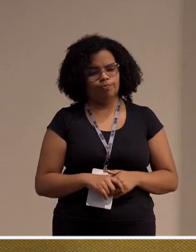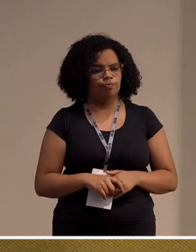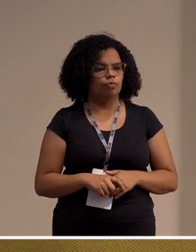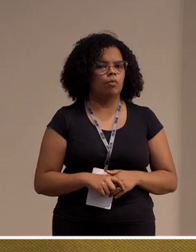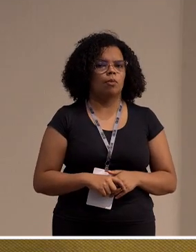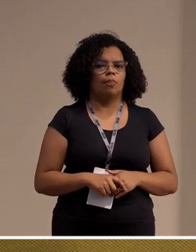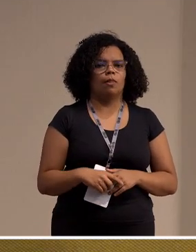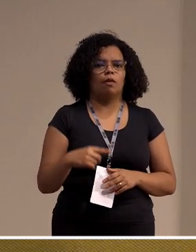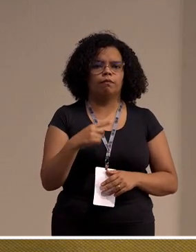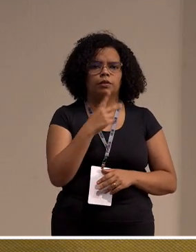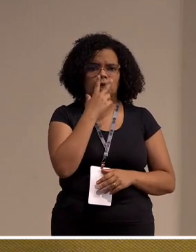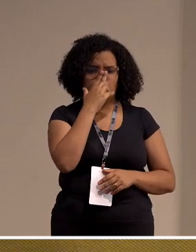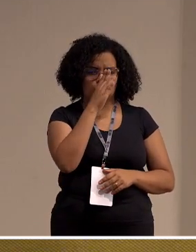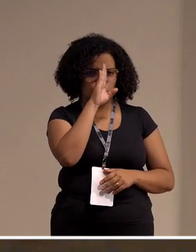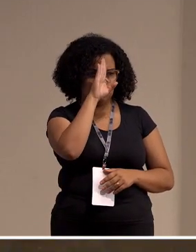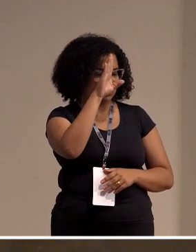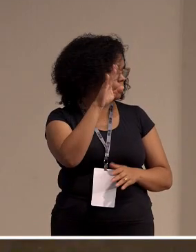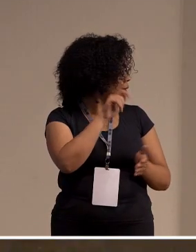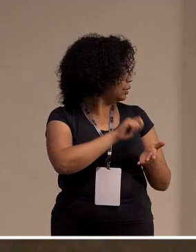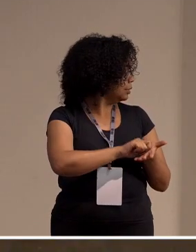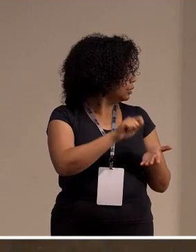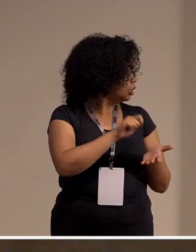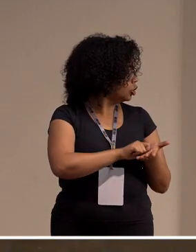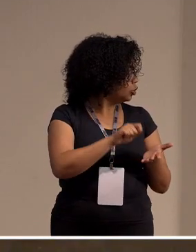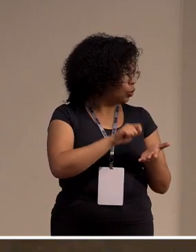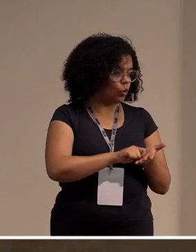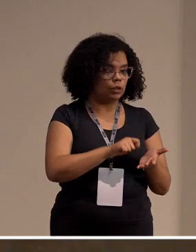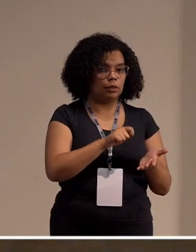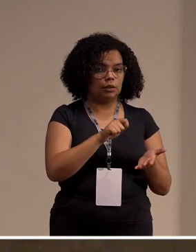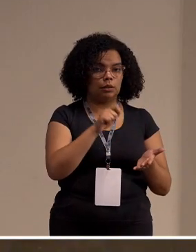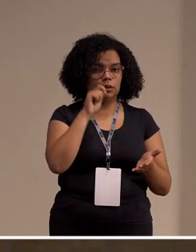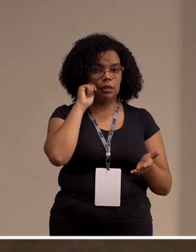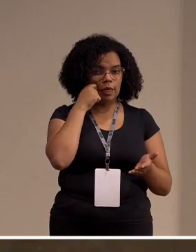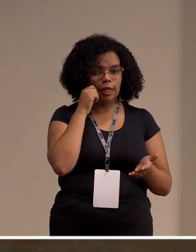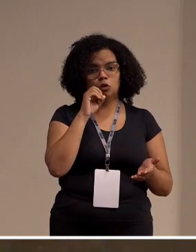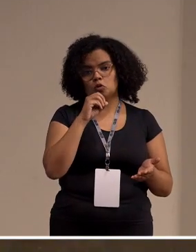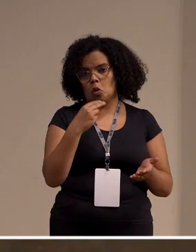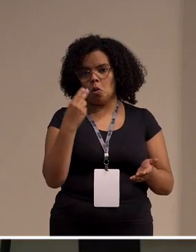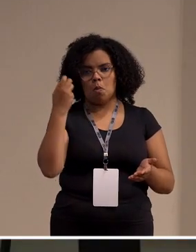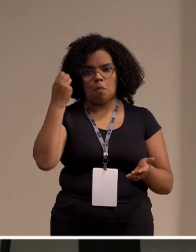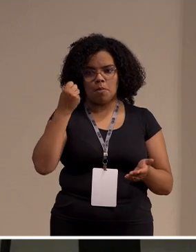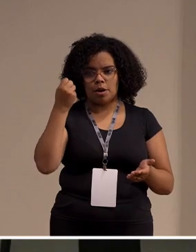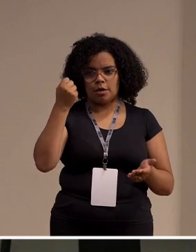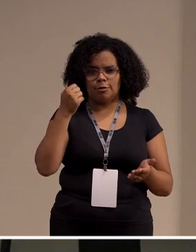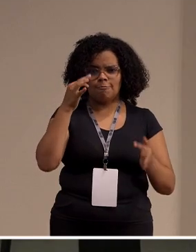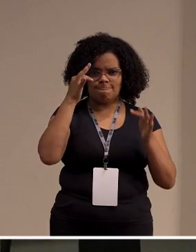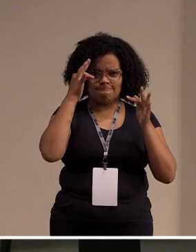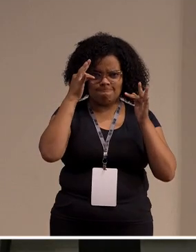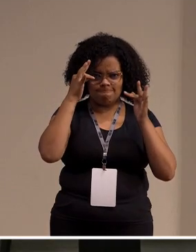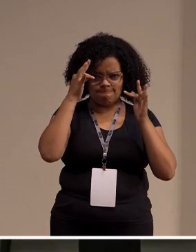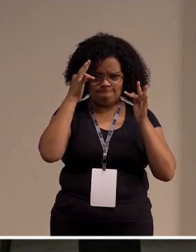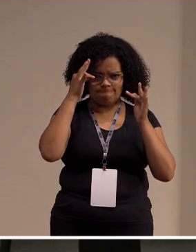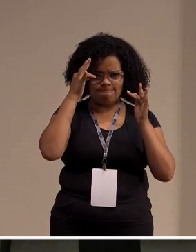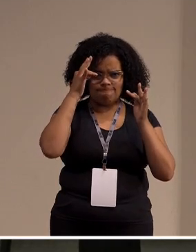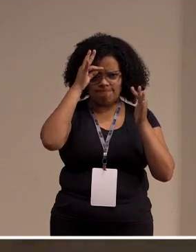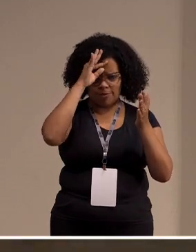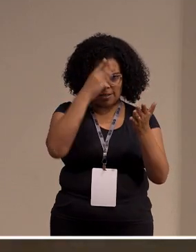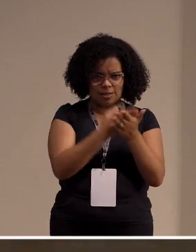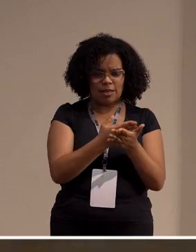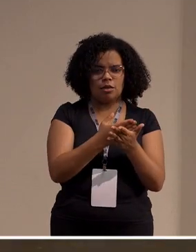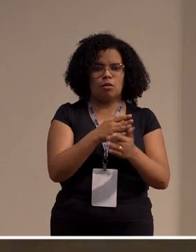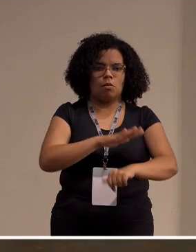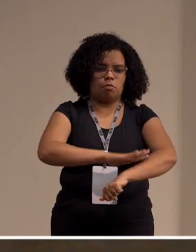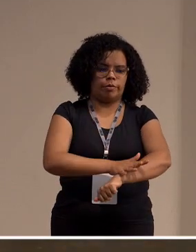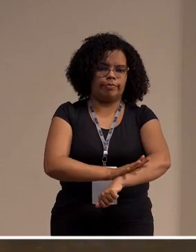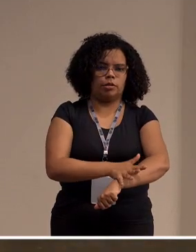Você acha que os principais escritores negros ou brancos são fiéis ao tratar das dores do racismo?